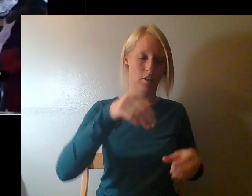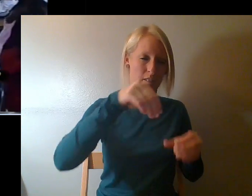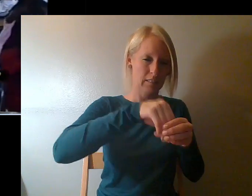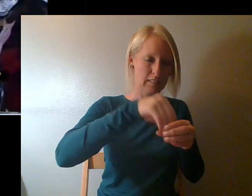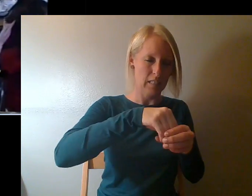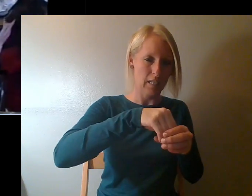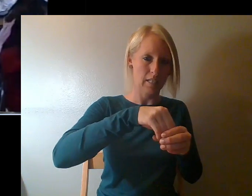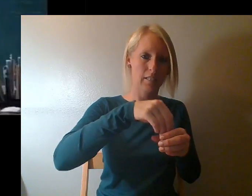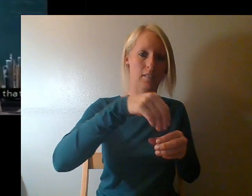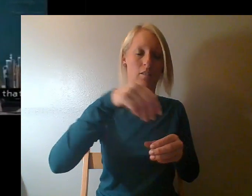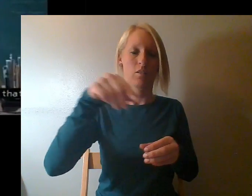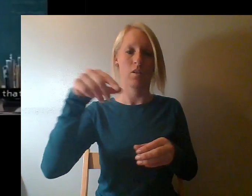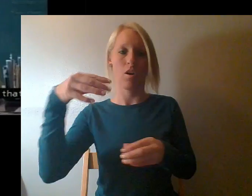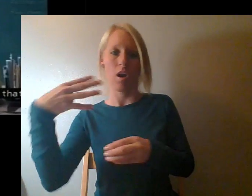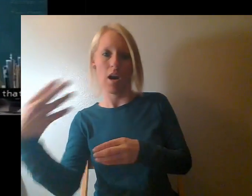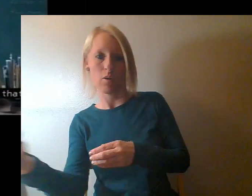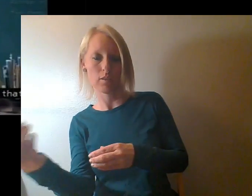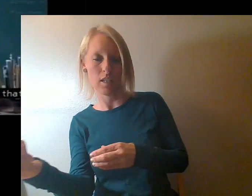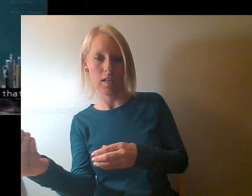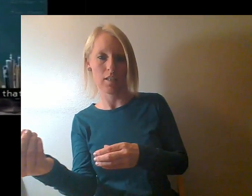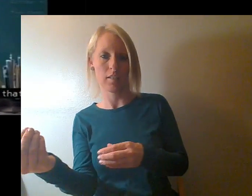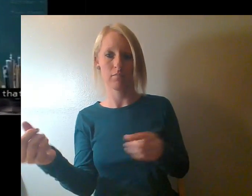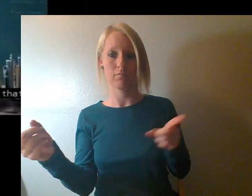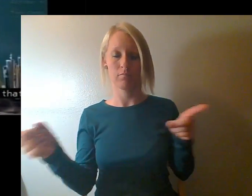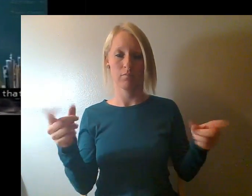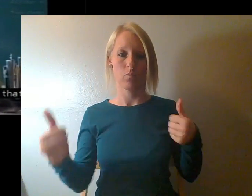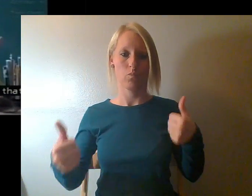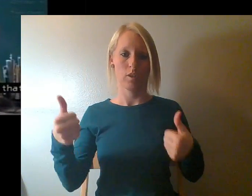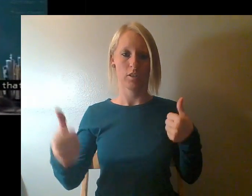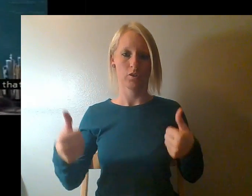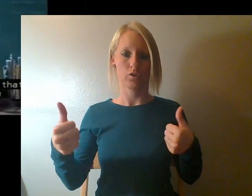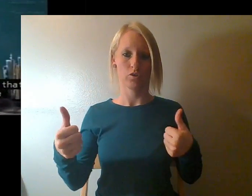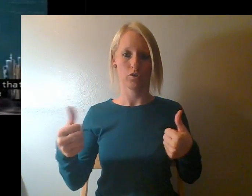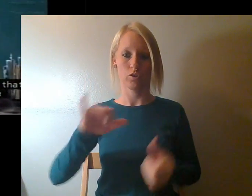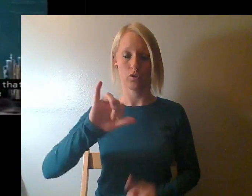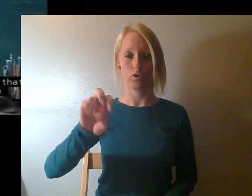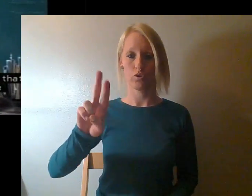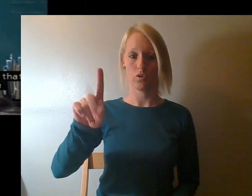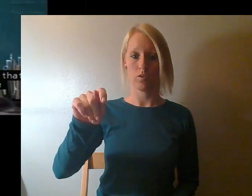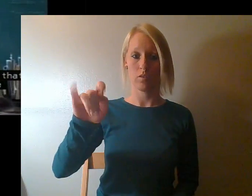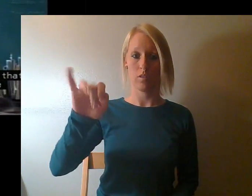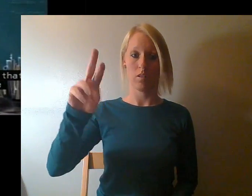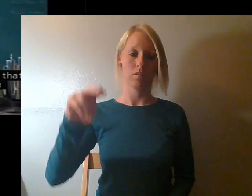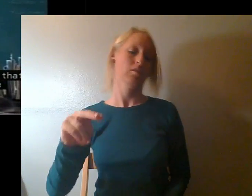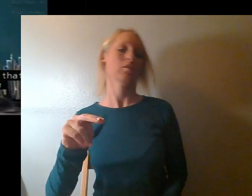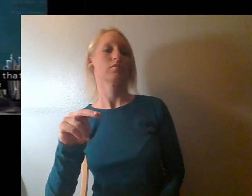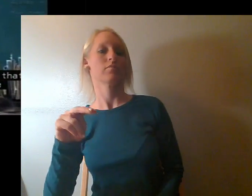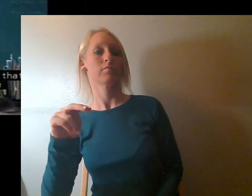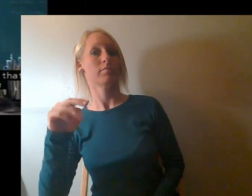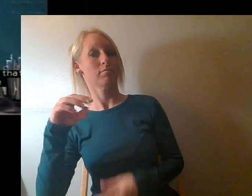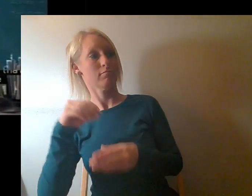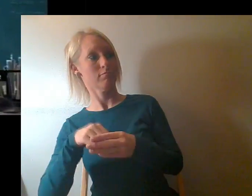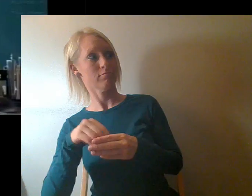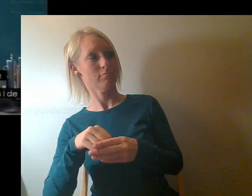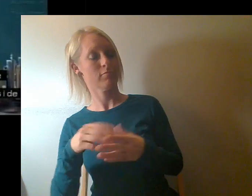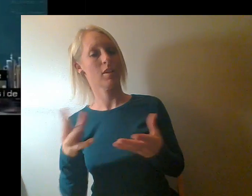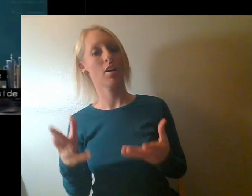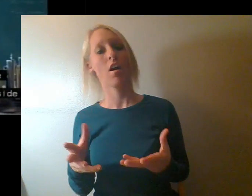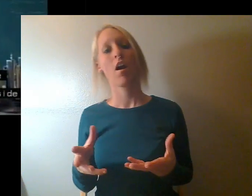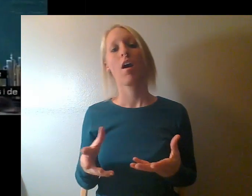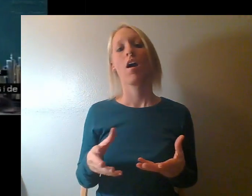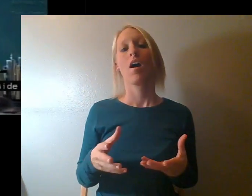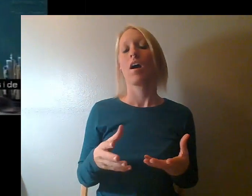Okay. Anybody? Who agrees with that? All right. Then obviously it has to be outside the egg, right? Because it's pure